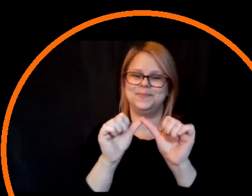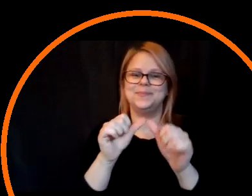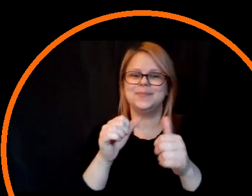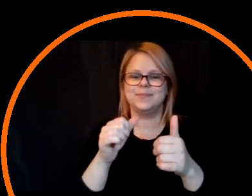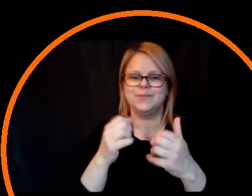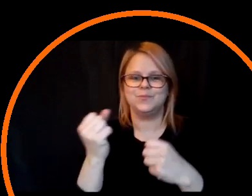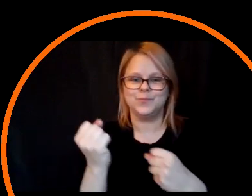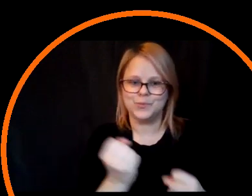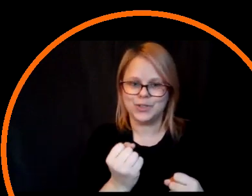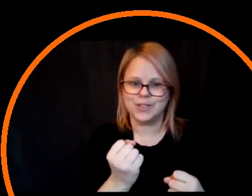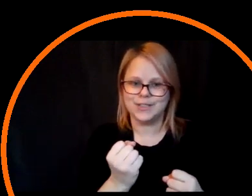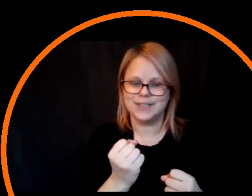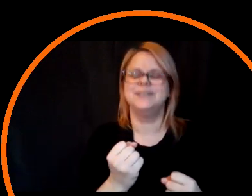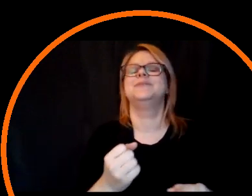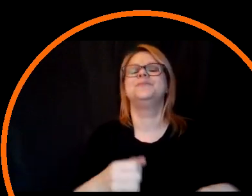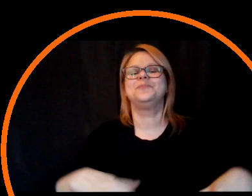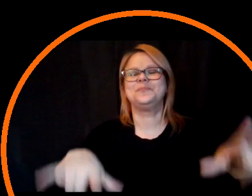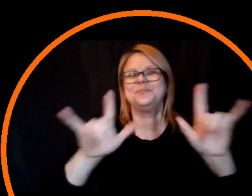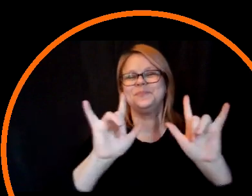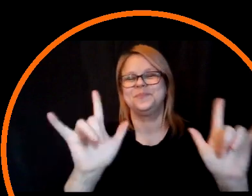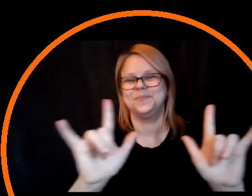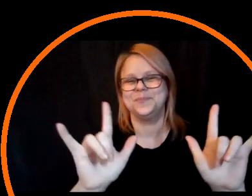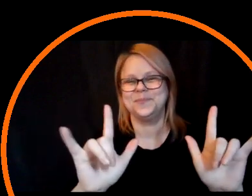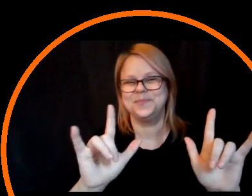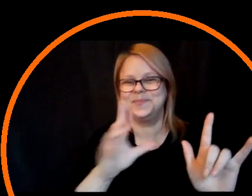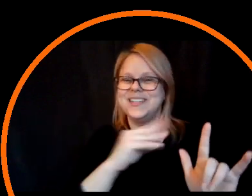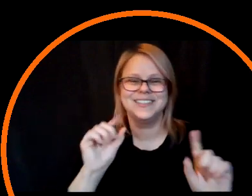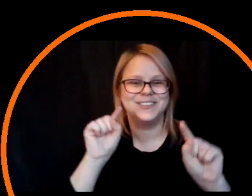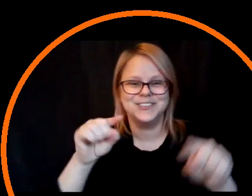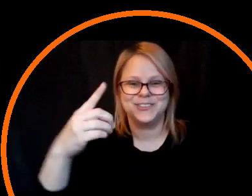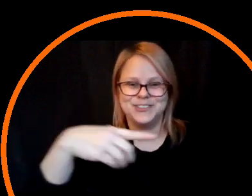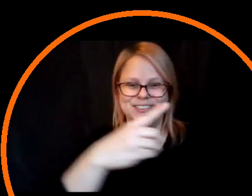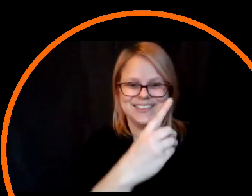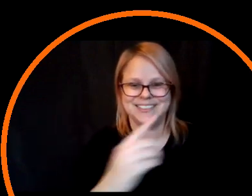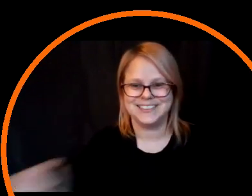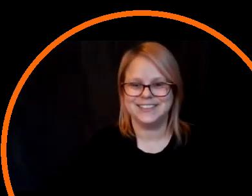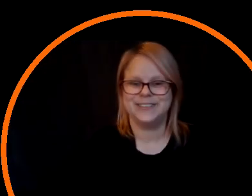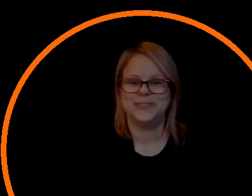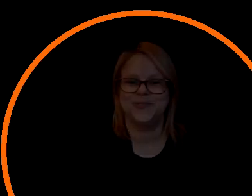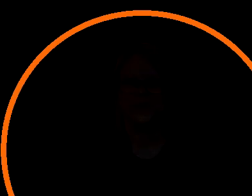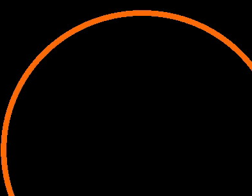every step of the way. Love you all, and go Dolphins!